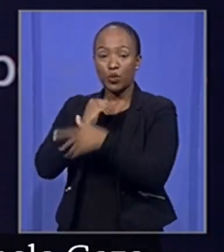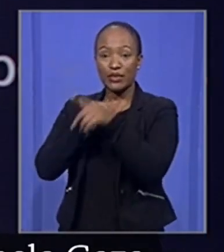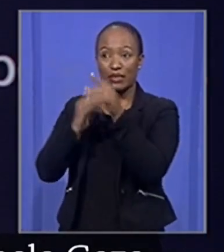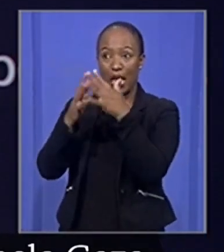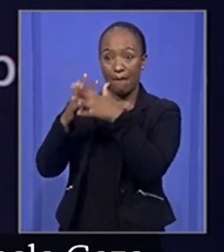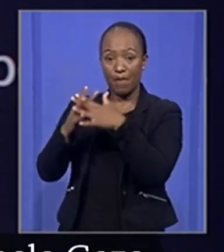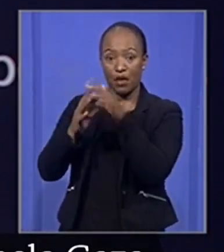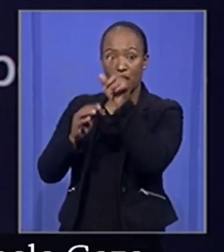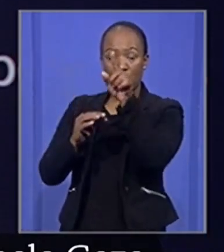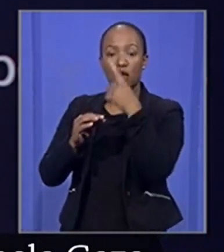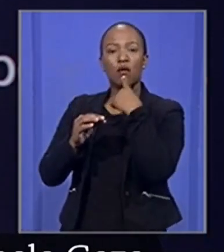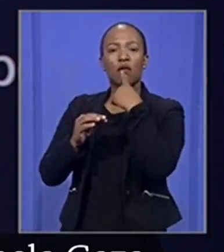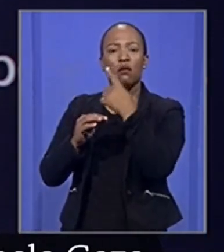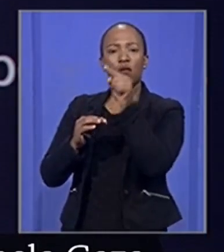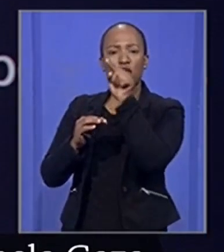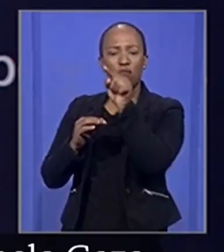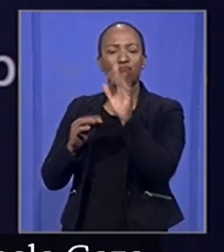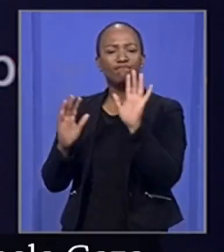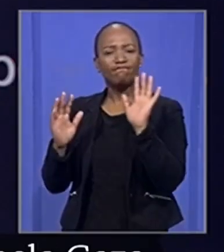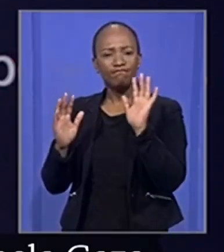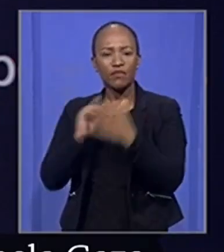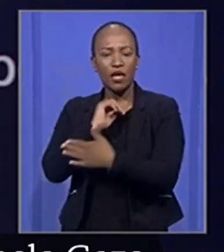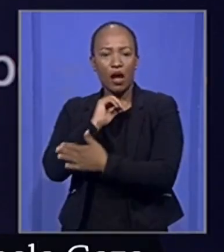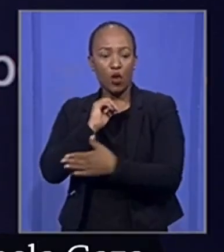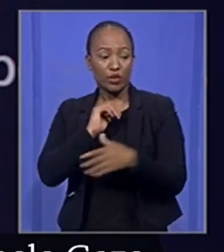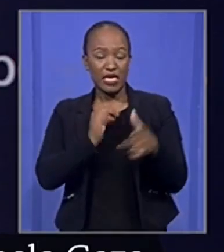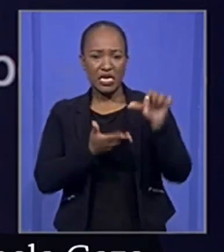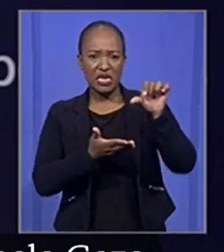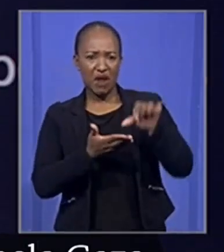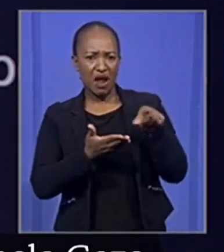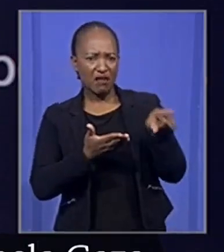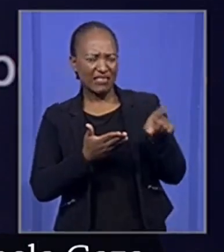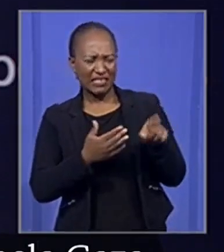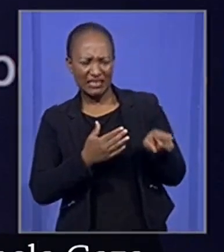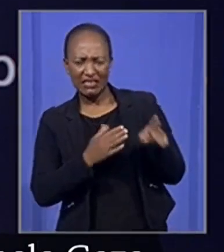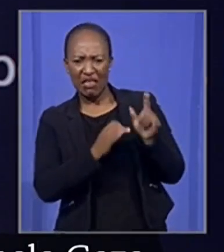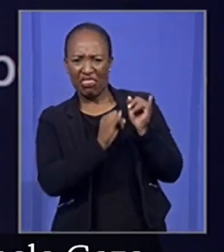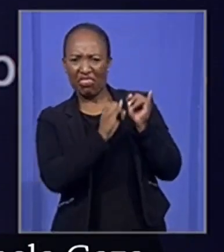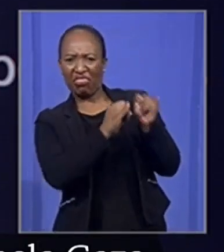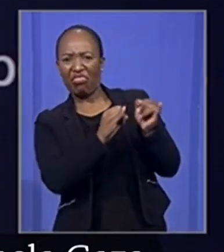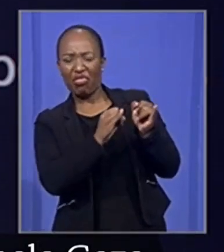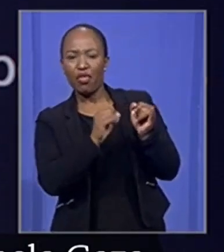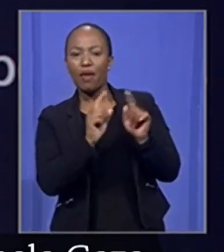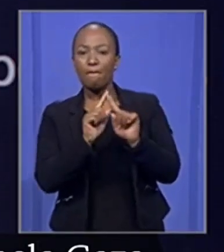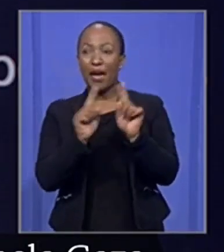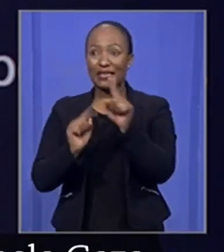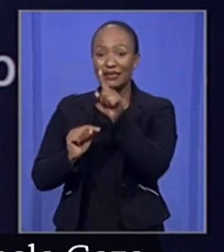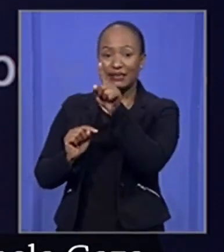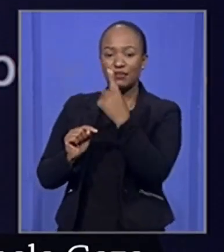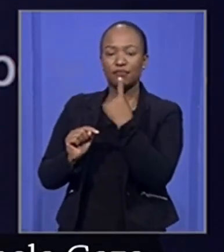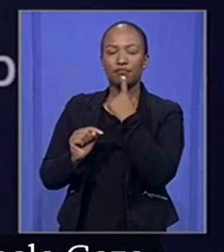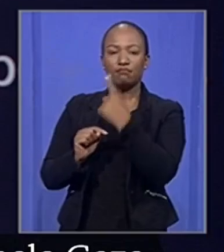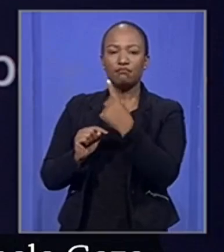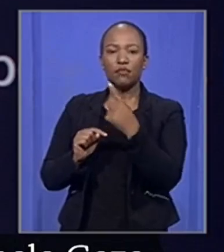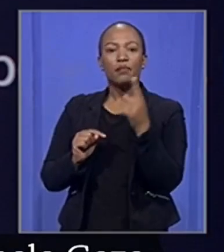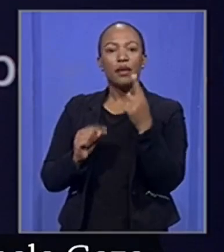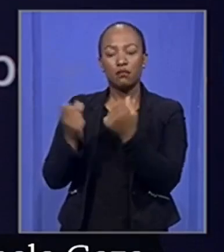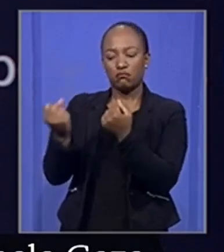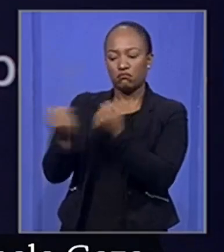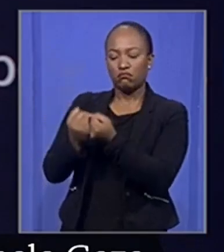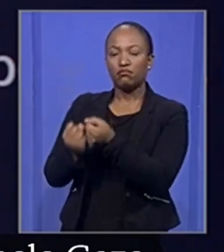hore e kgesa le ho nena naha ena ya Iran ka ditlhaselo empa ba hlalosa hore ba tshehetsa naha